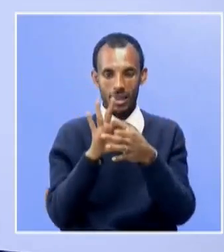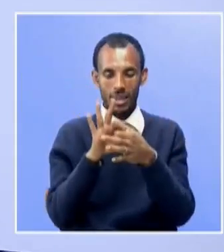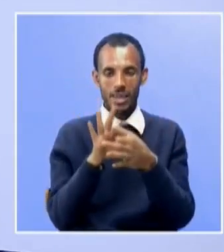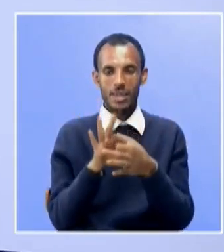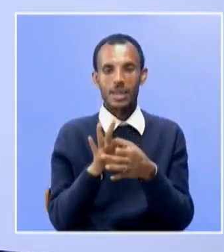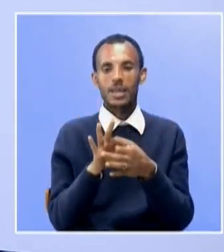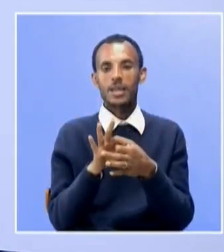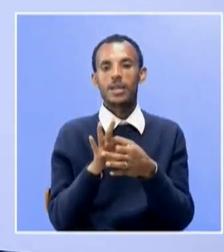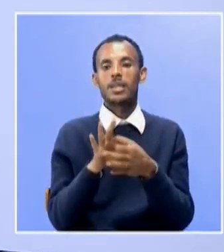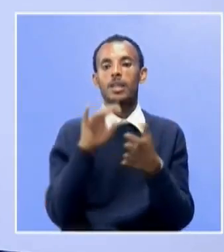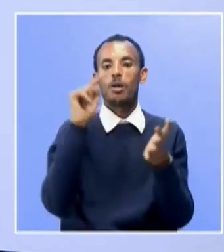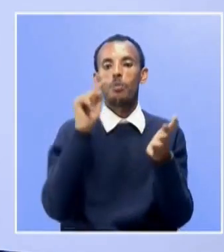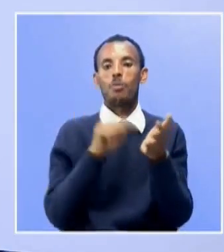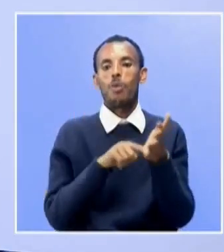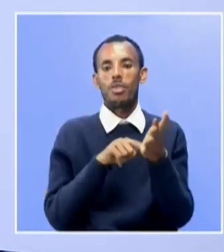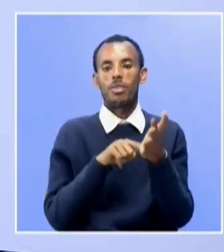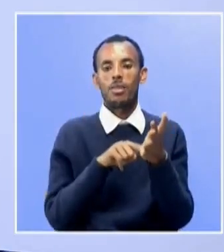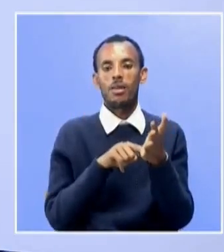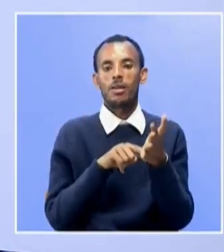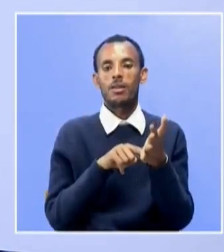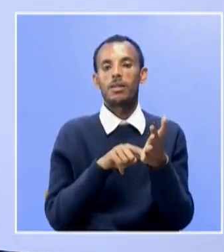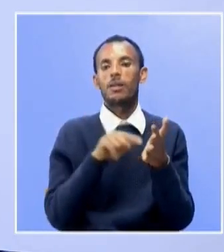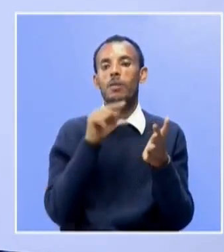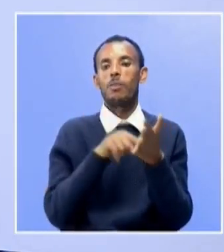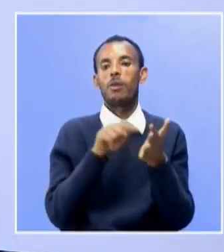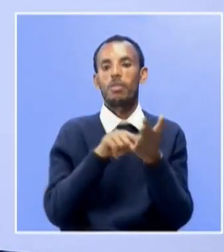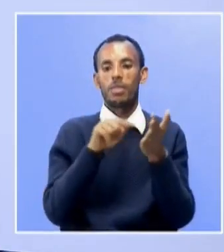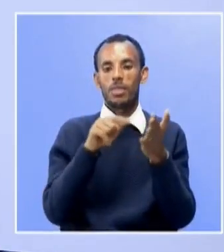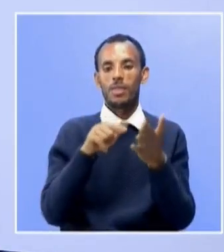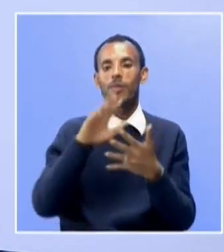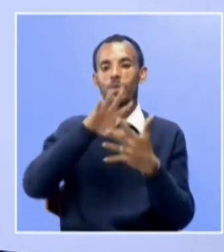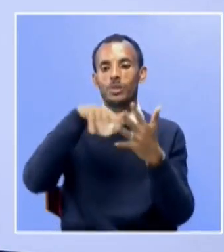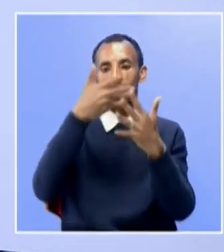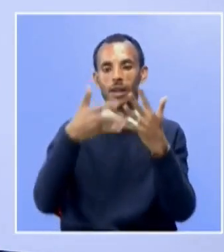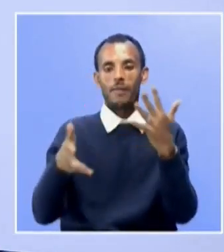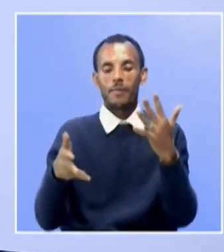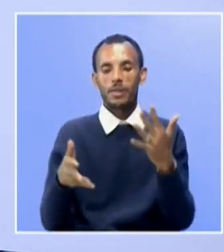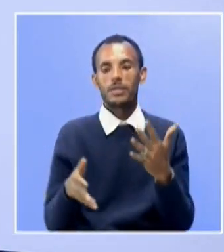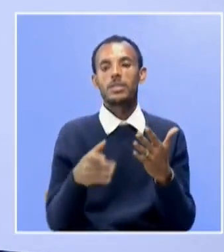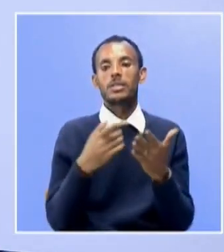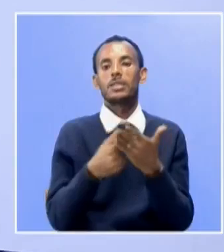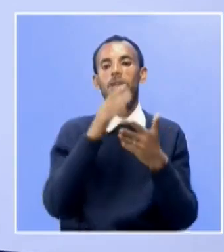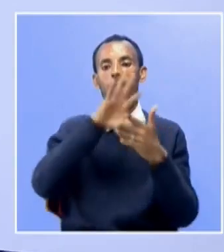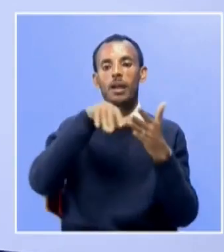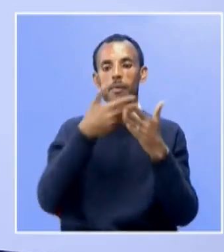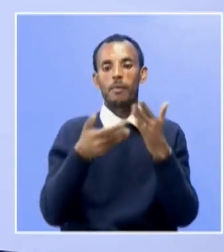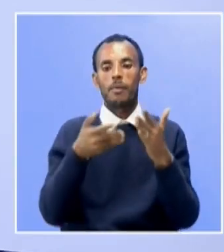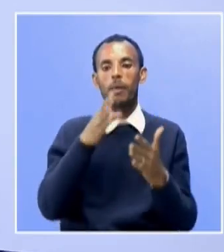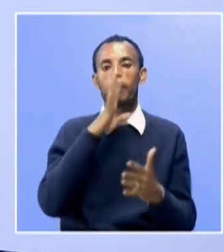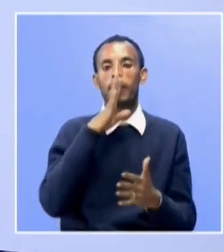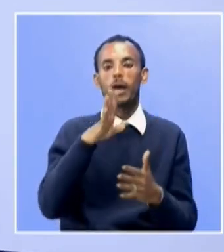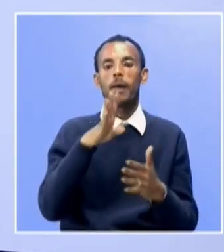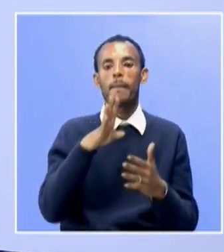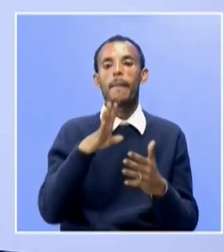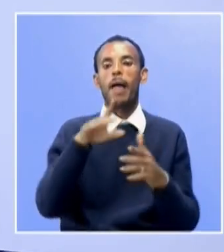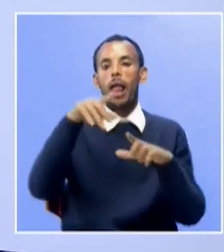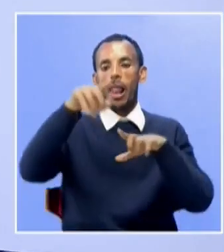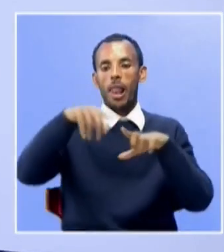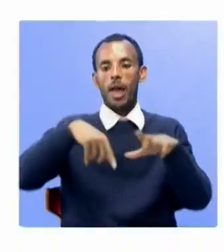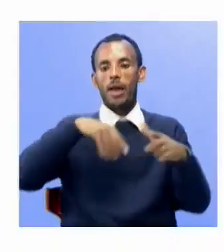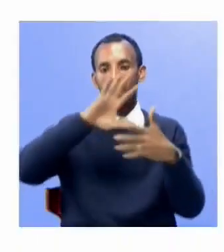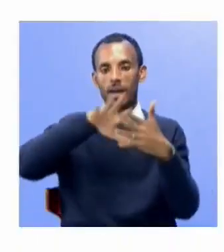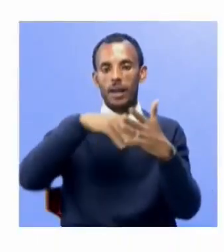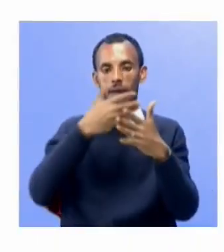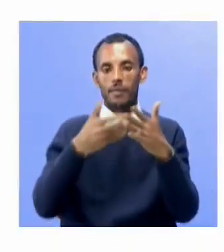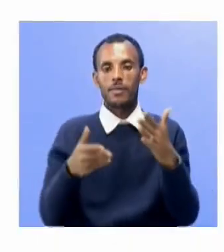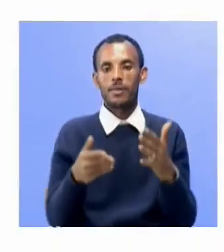line by connecting the points here so that the graph becomes the line graph. So connecting